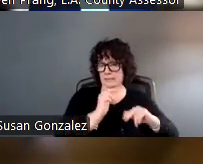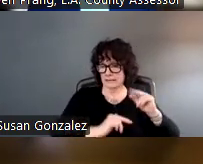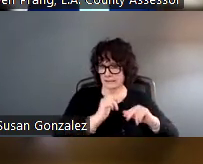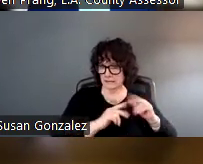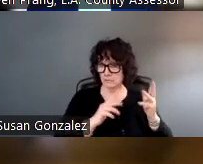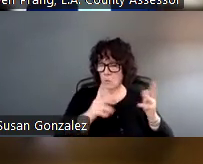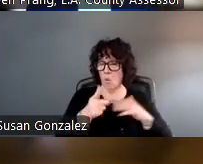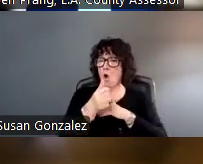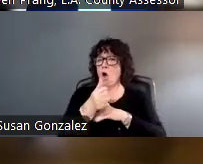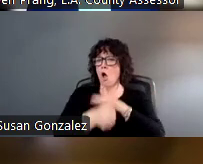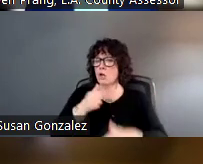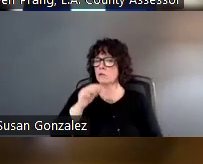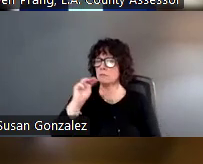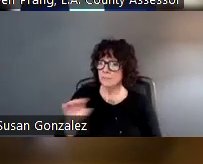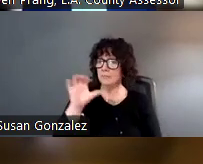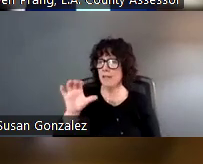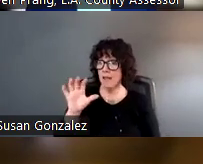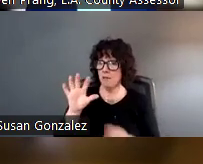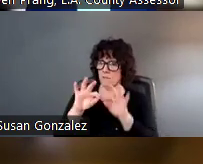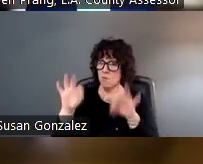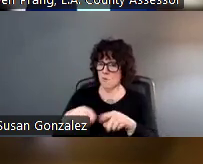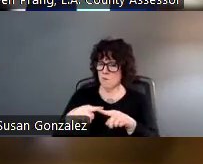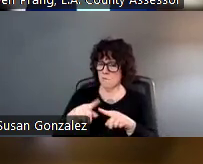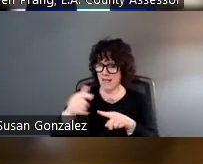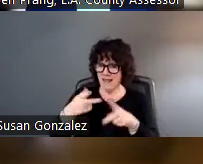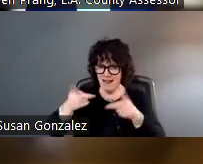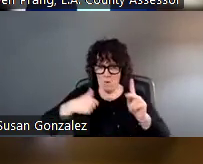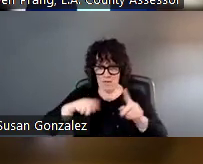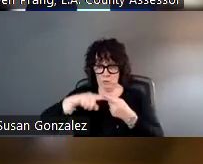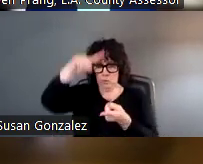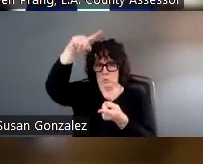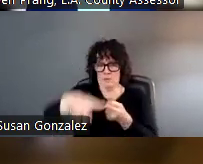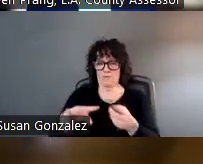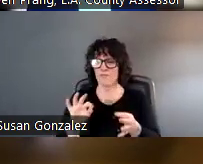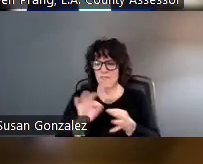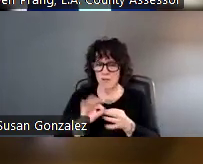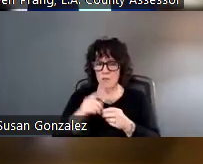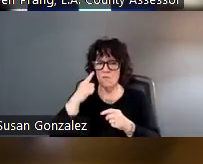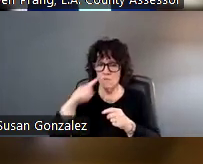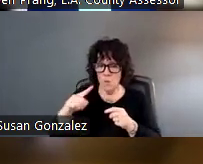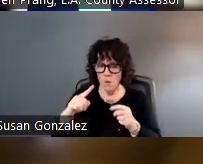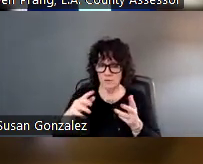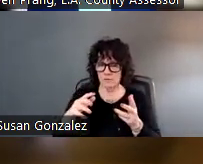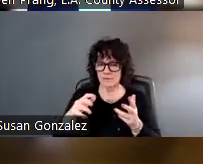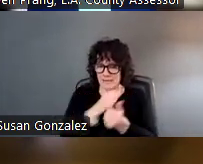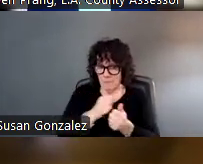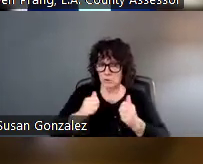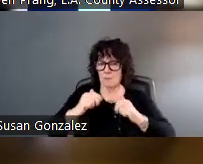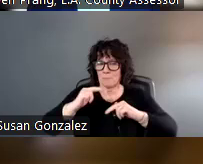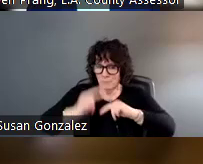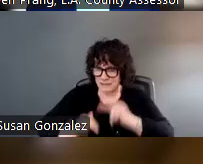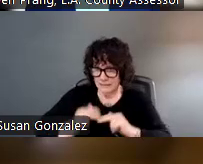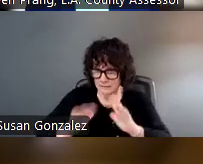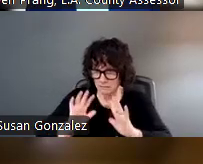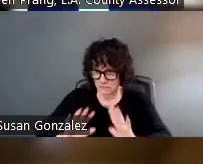you, let's say for sake of ease, you had $1 million house and $500,000 was in the land and $500,000